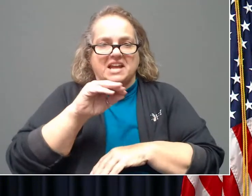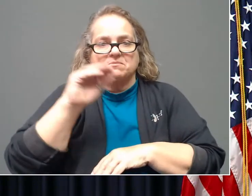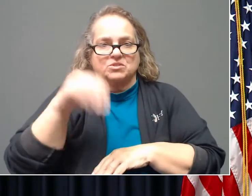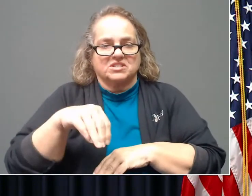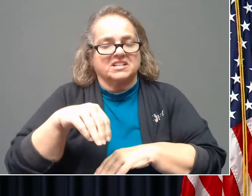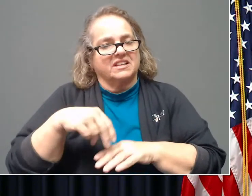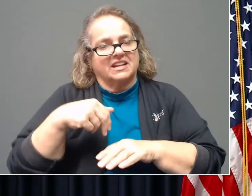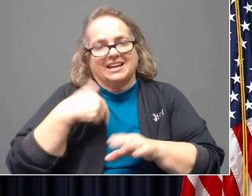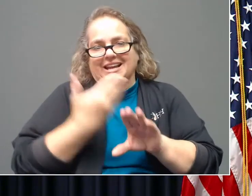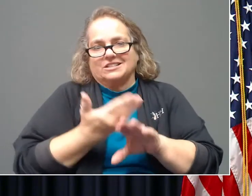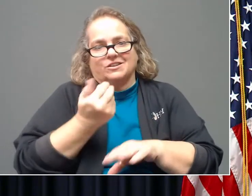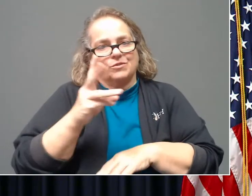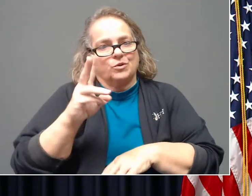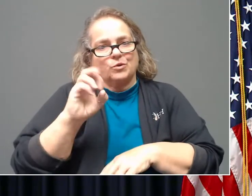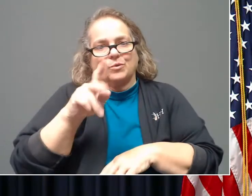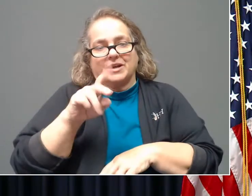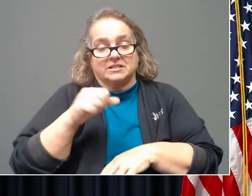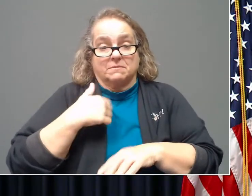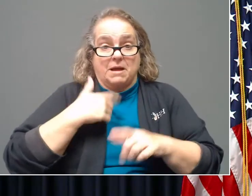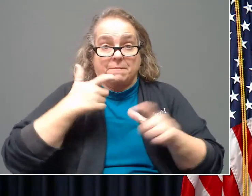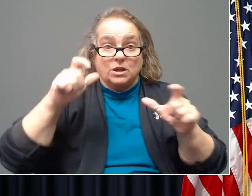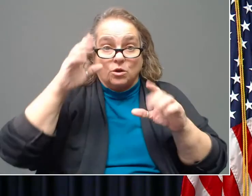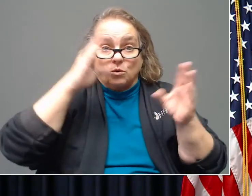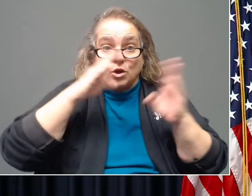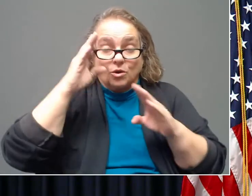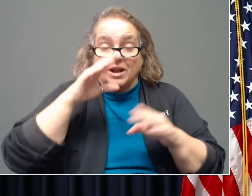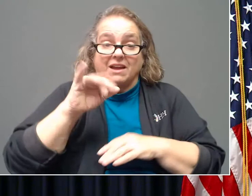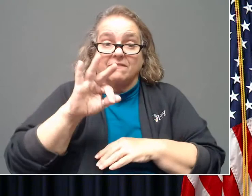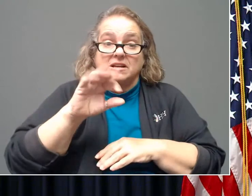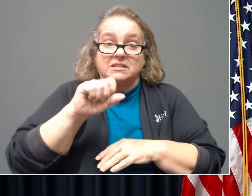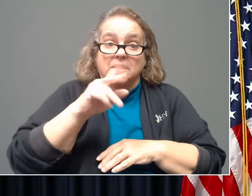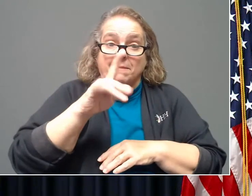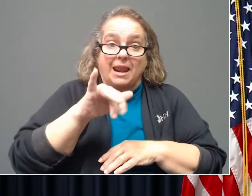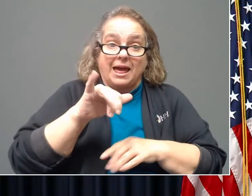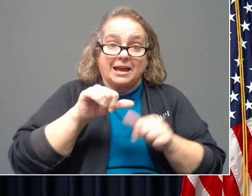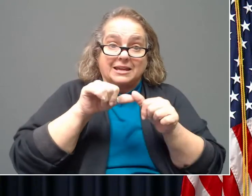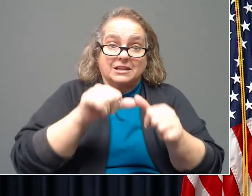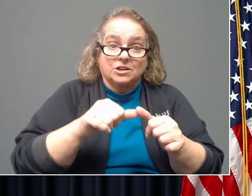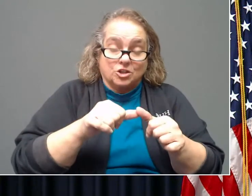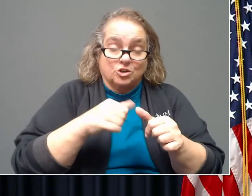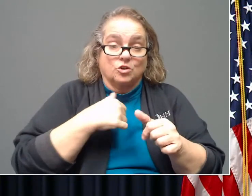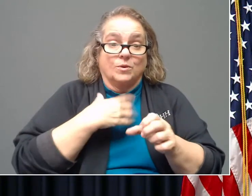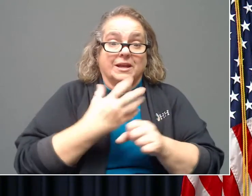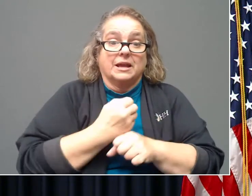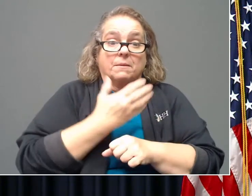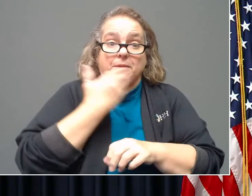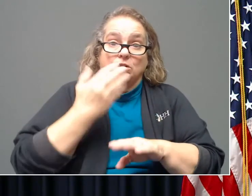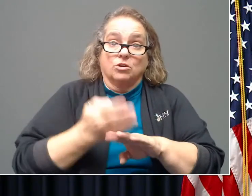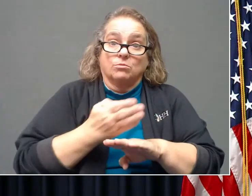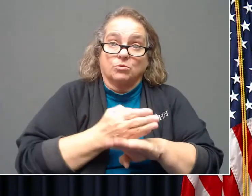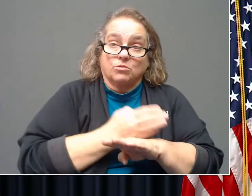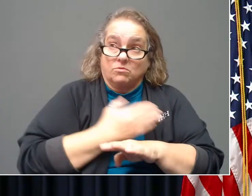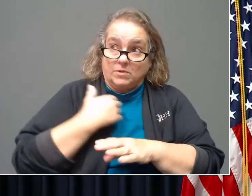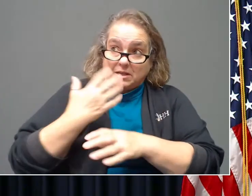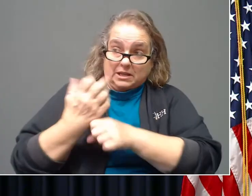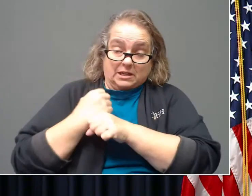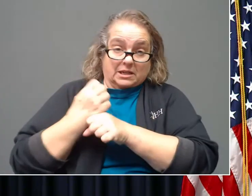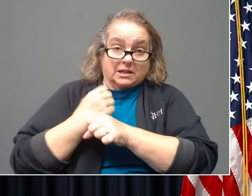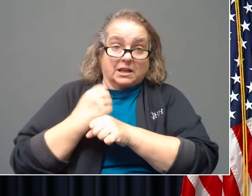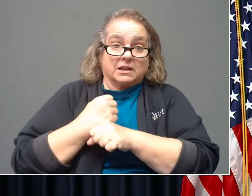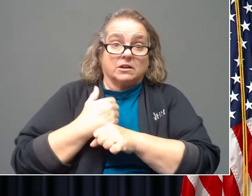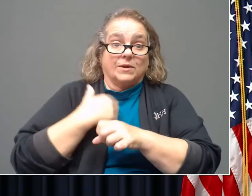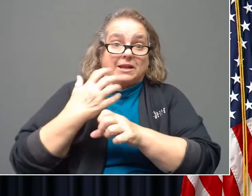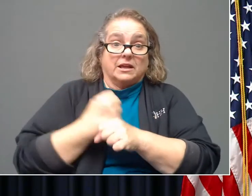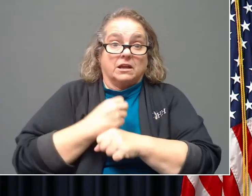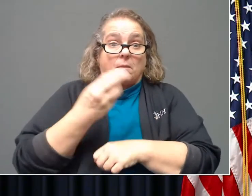weeks. My big worry is if supply continues the way it is and we get better and better, we'll get it on a Monday. We'll be